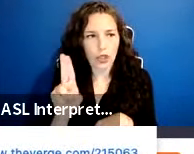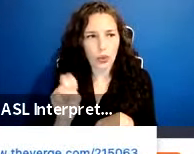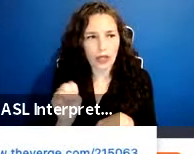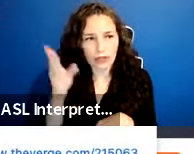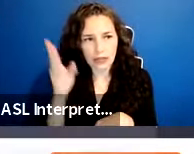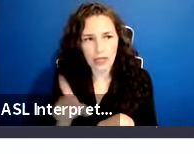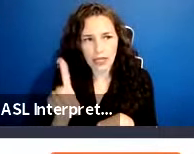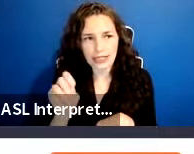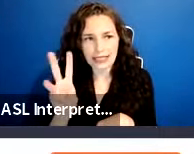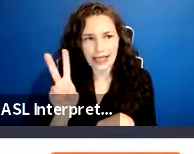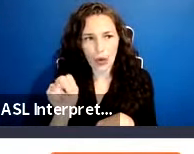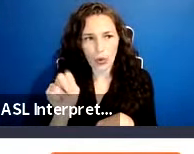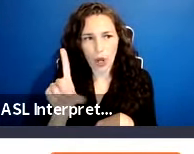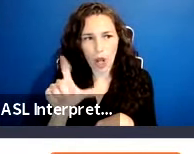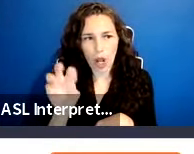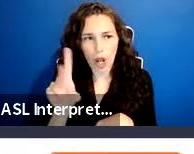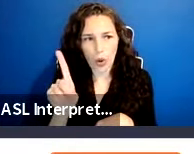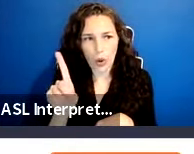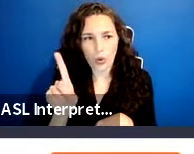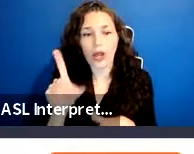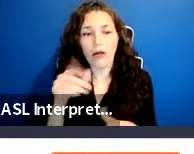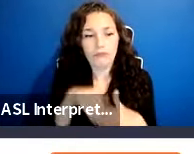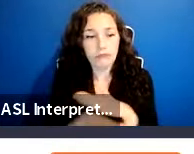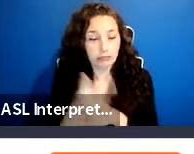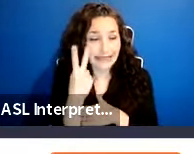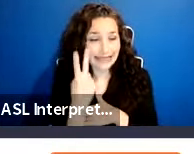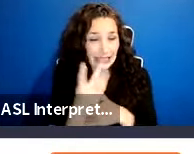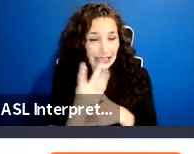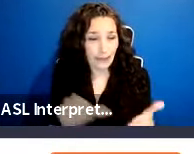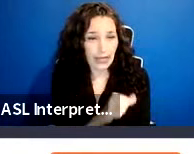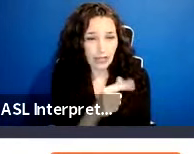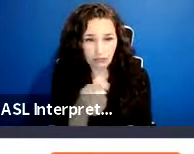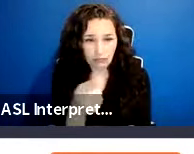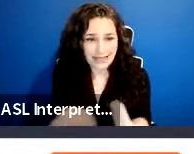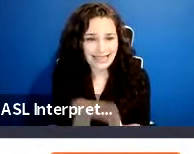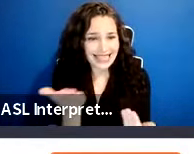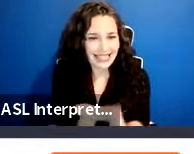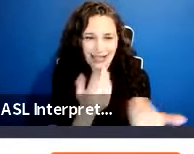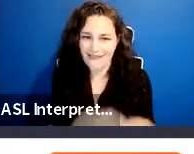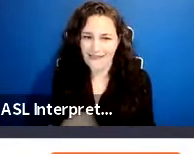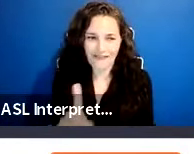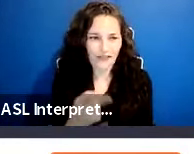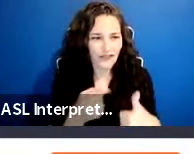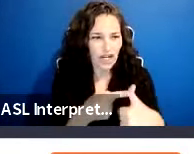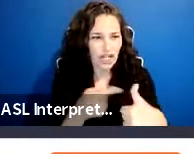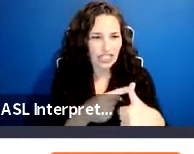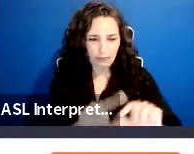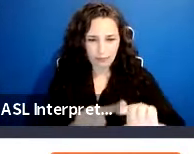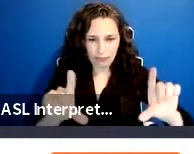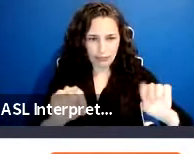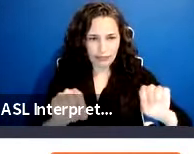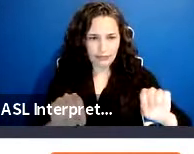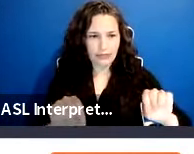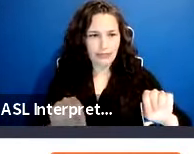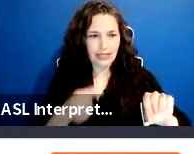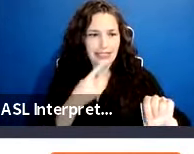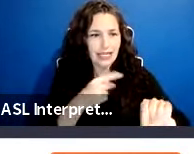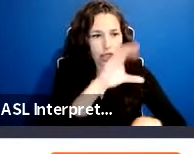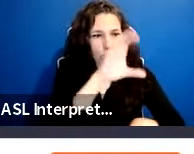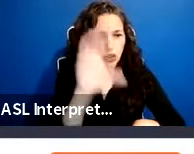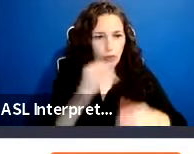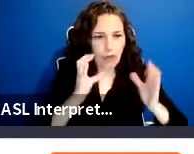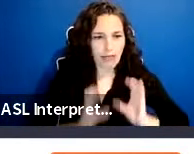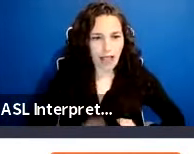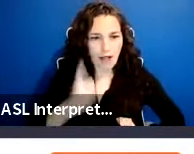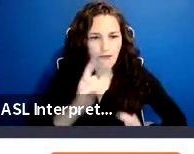zoom.us/download, hit enter to be taken to that page. And it's conveniently the very first link on this page. You see Zoom client for meetings. I'll